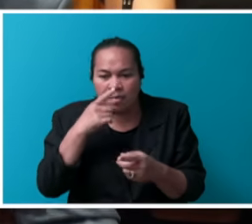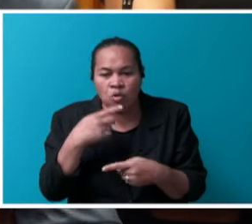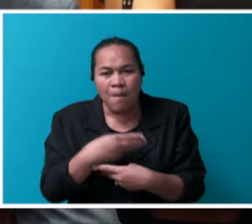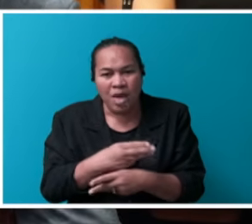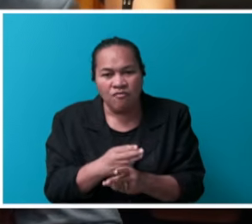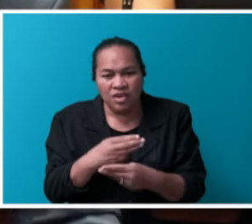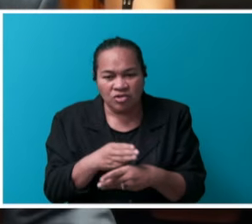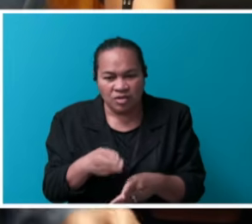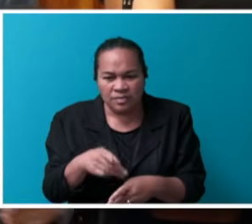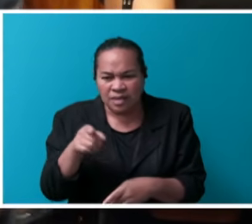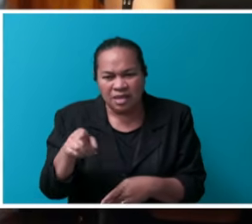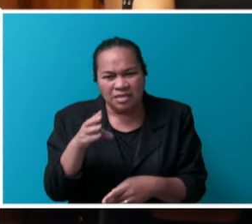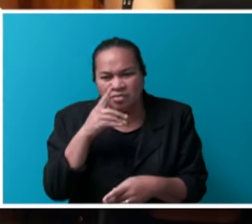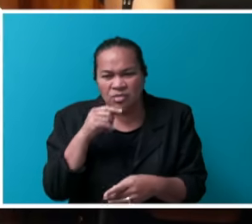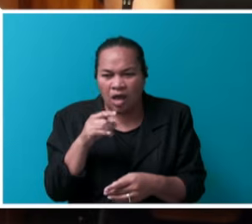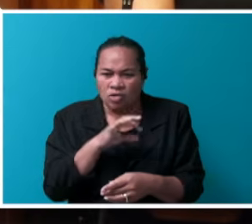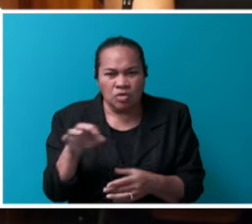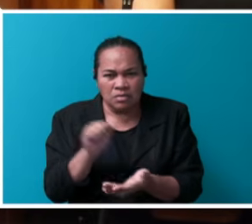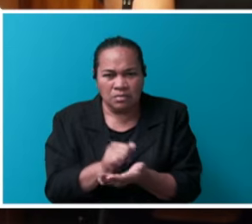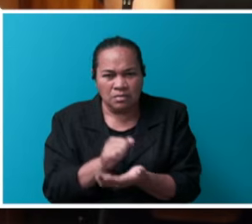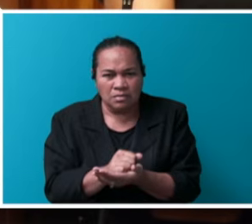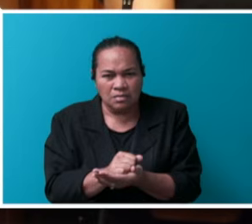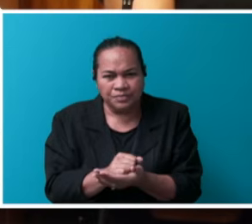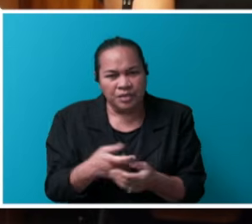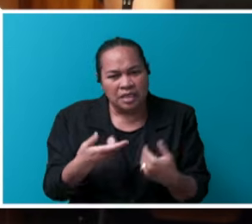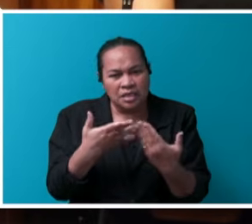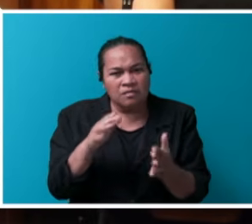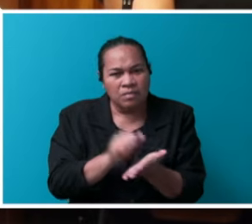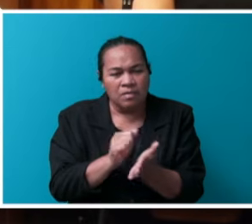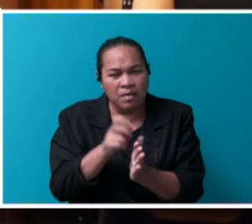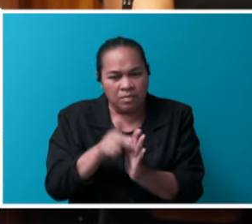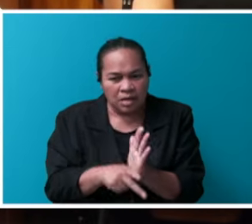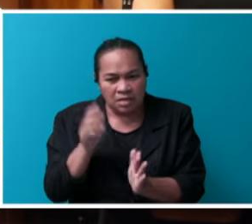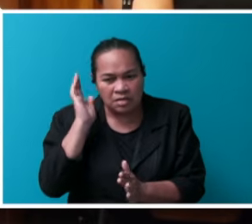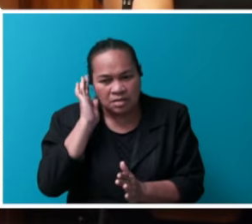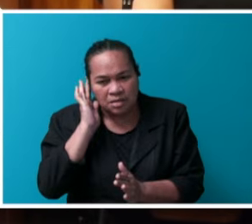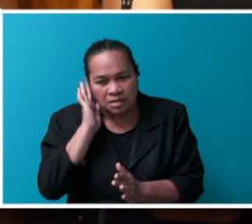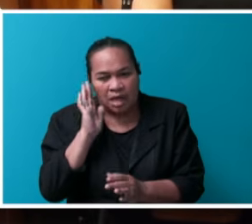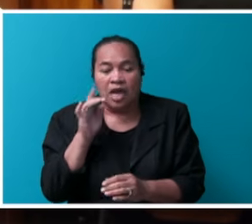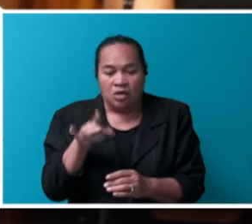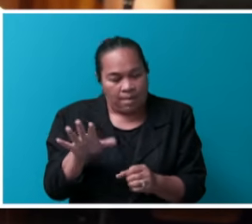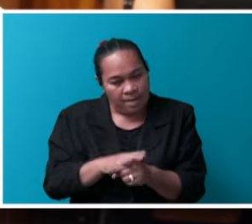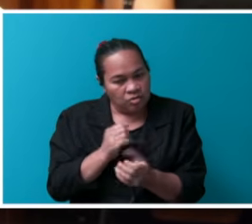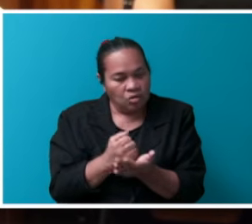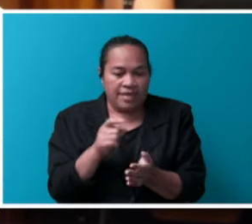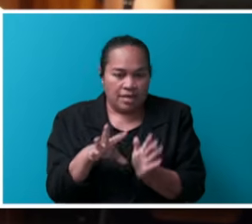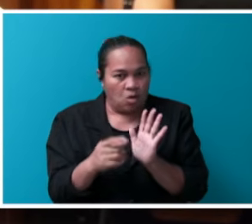are unreasonable with pricing, and even harder punitive measures, including fines, to ensure compliance with the law.